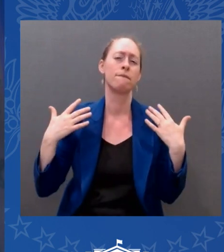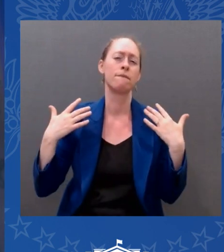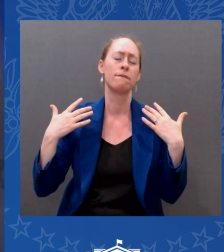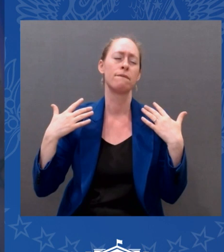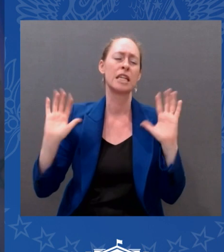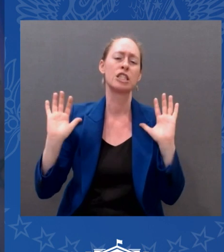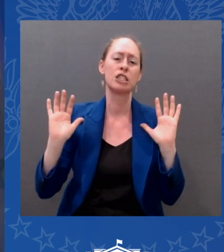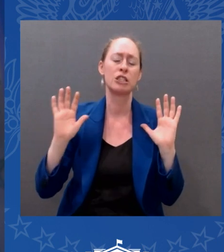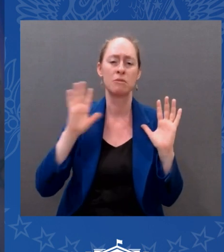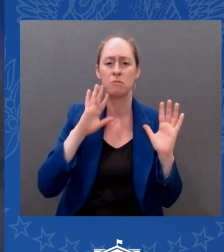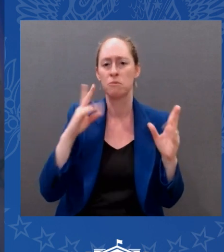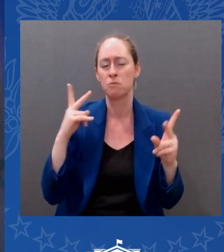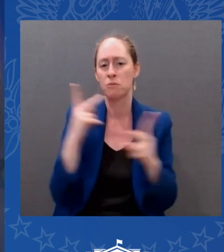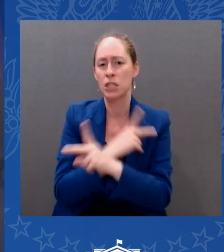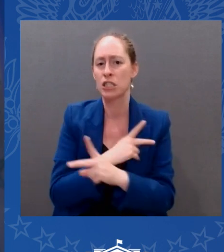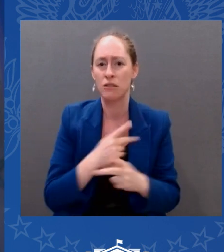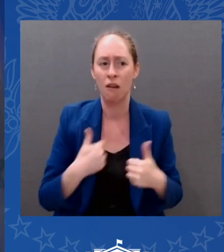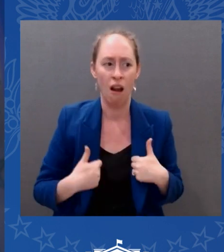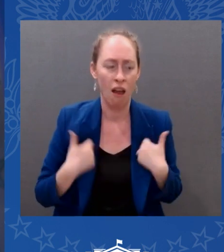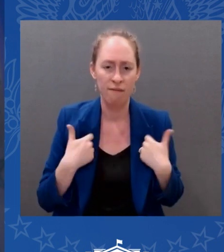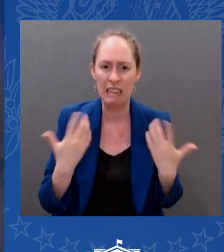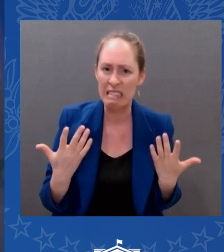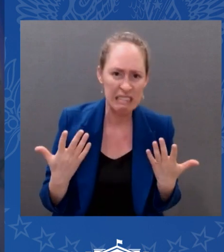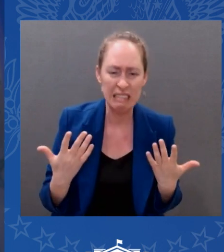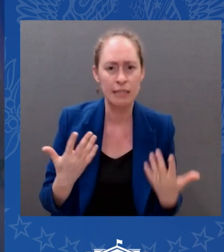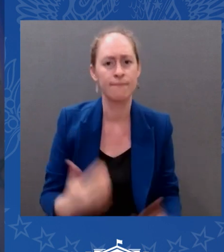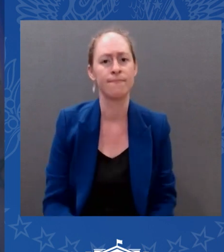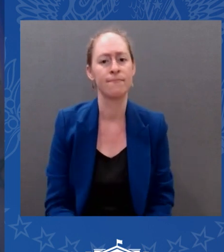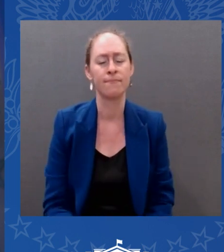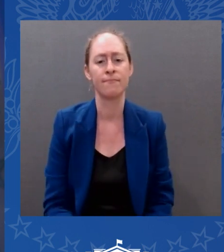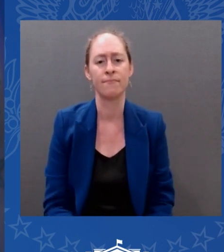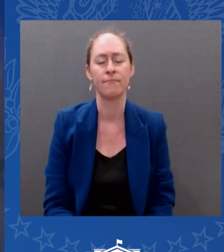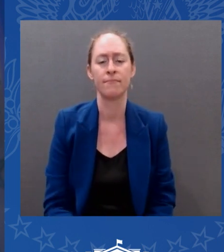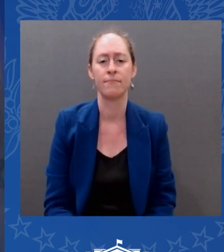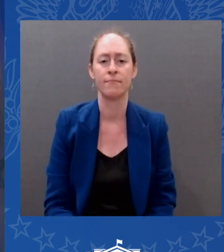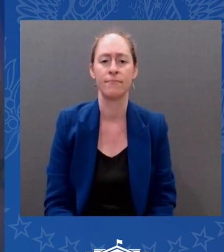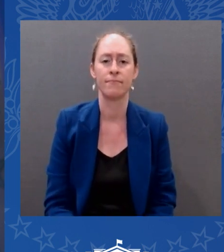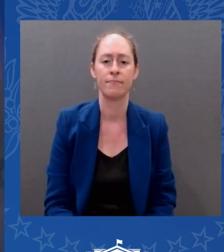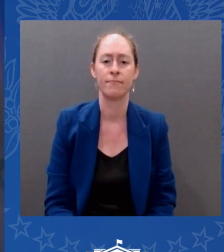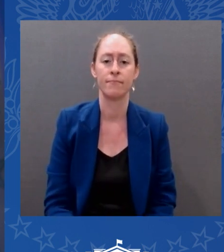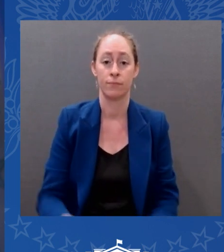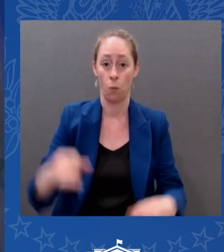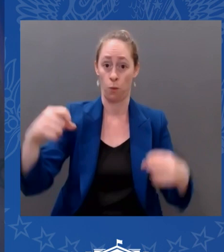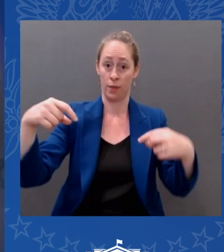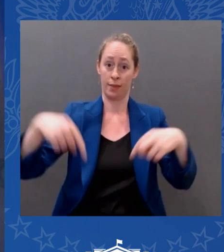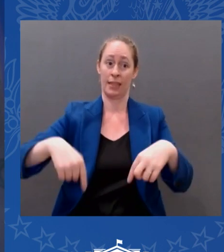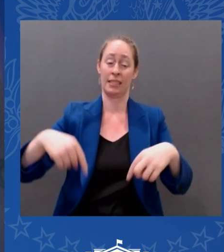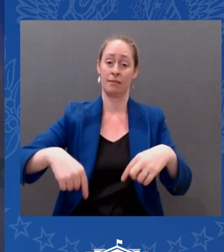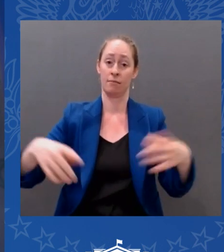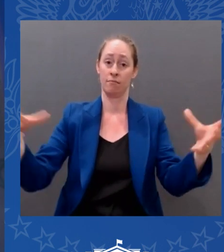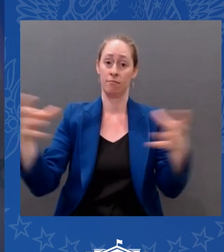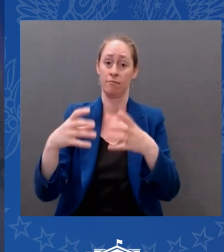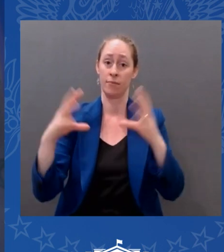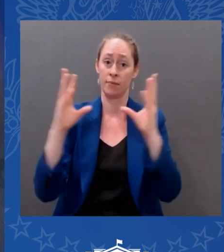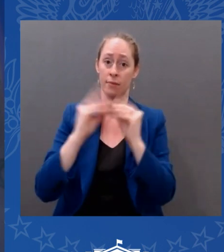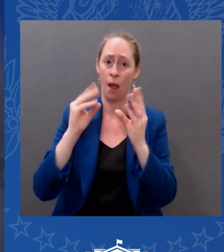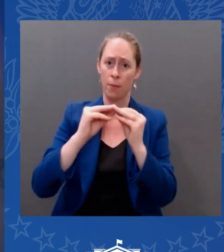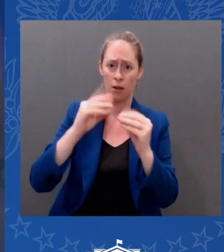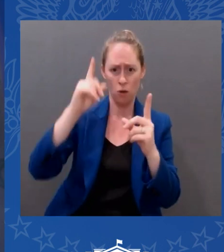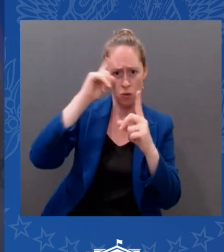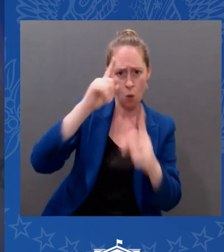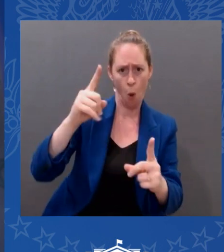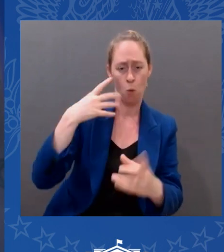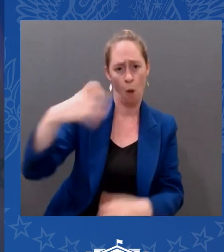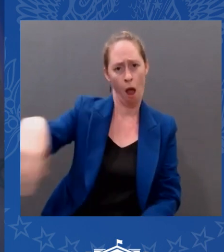and to emerge from this ninth summit, recommitting to the leadership and participation of